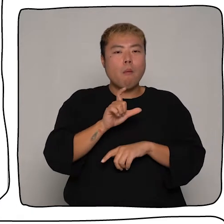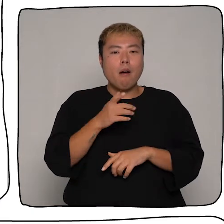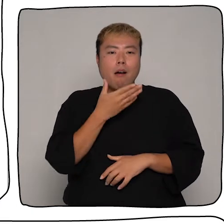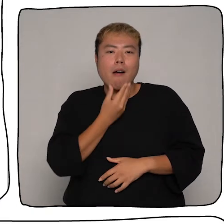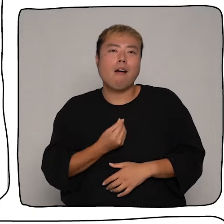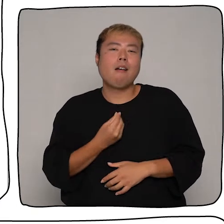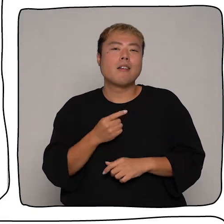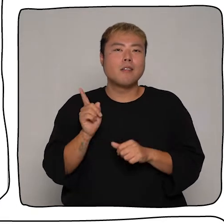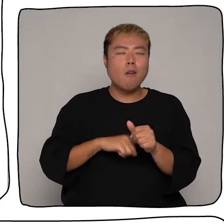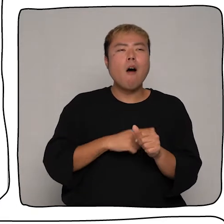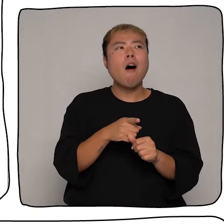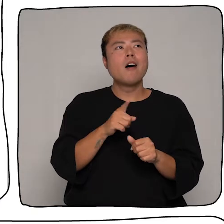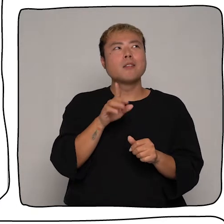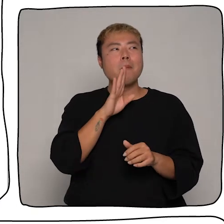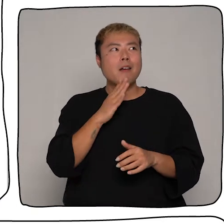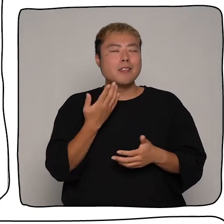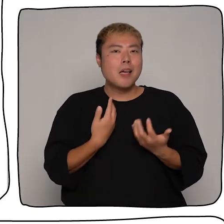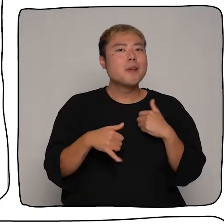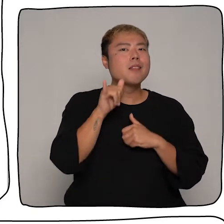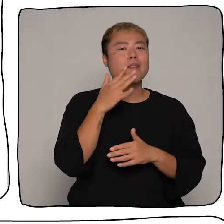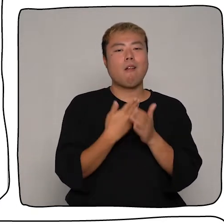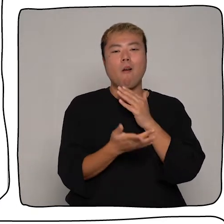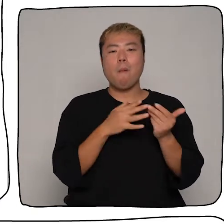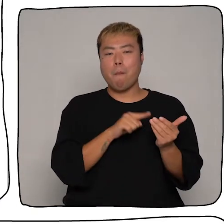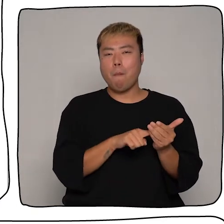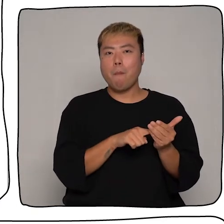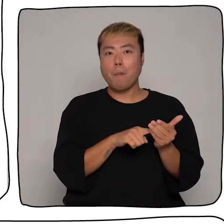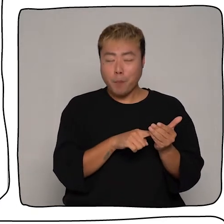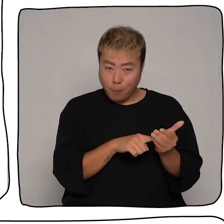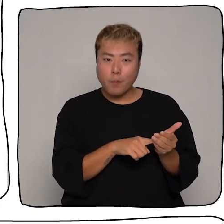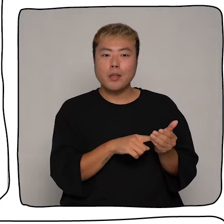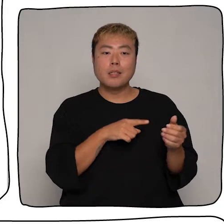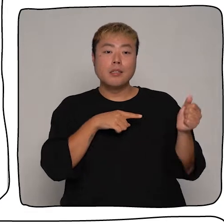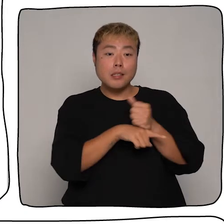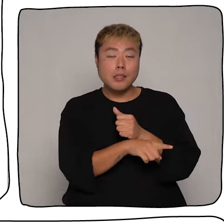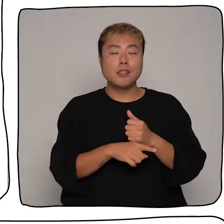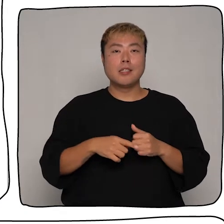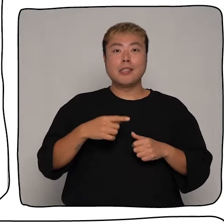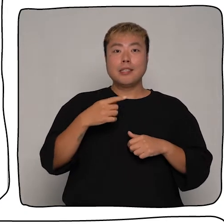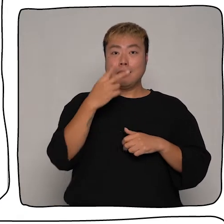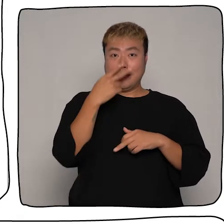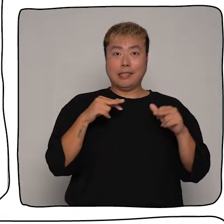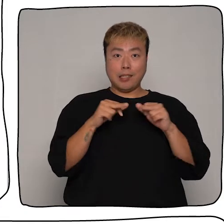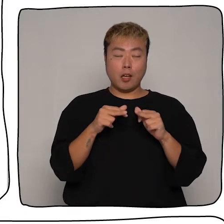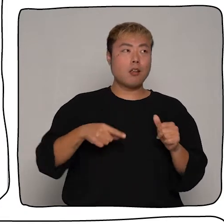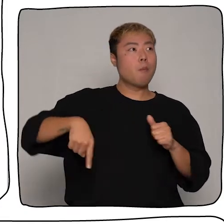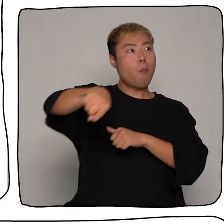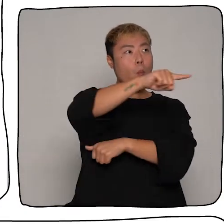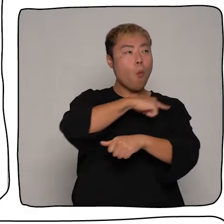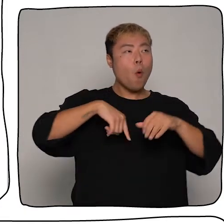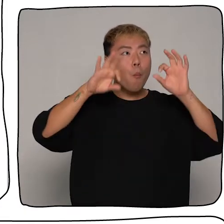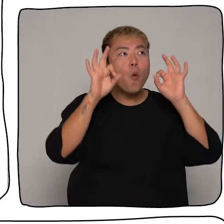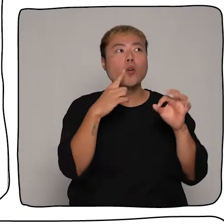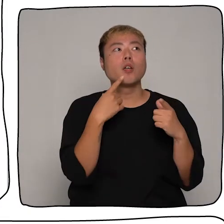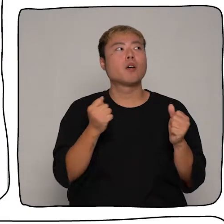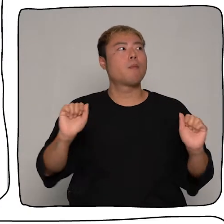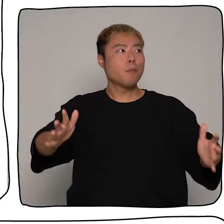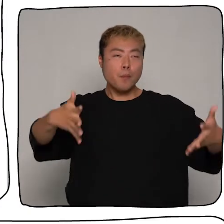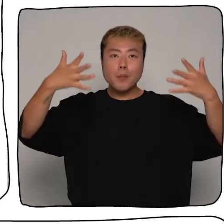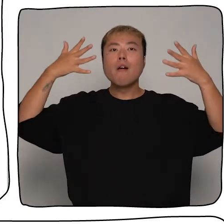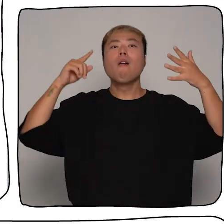interesting experience because the brand person see their